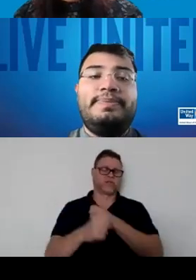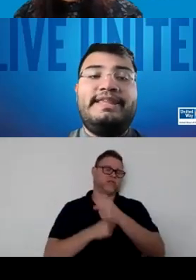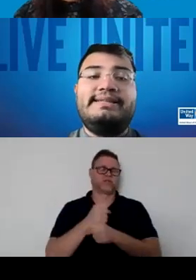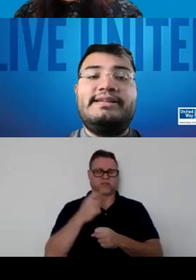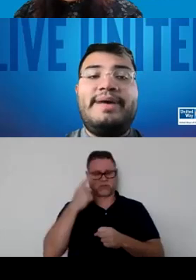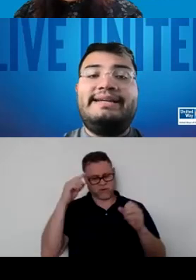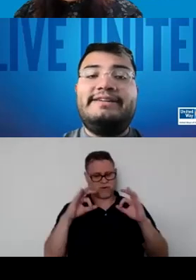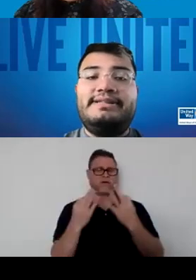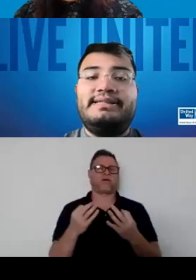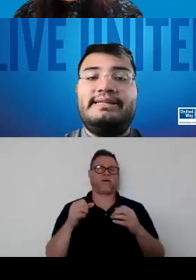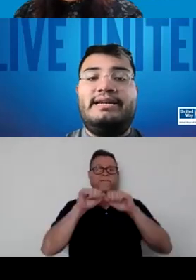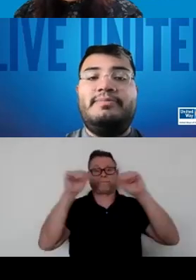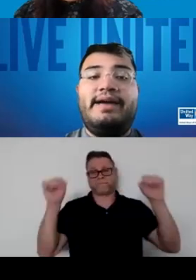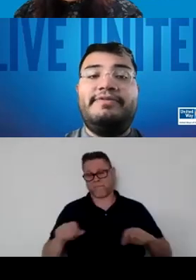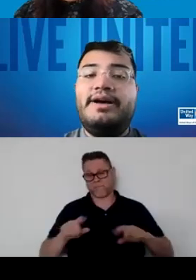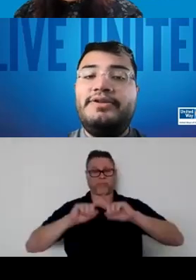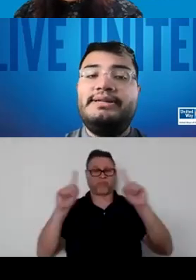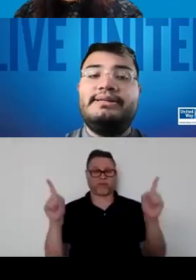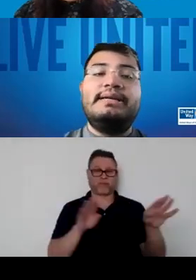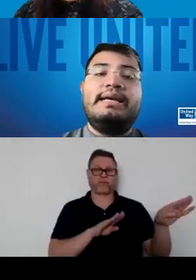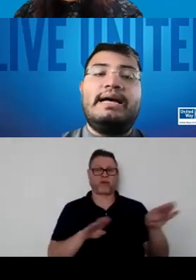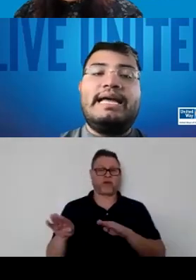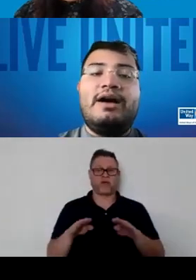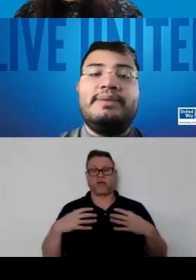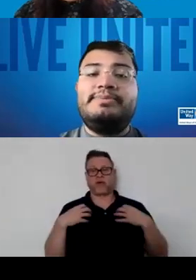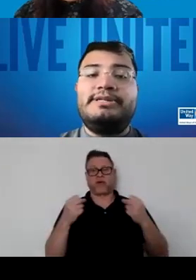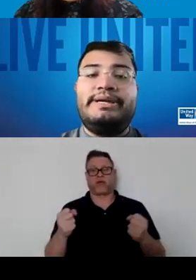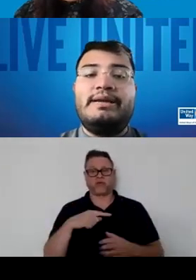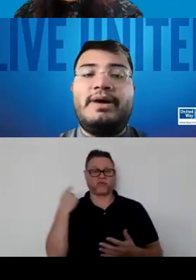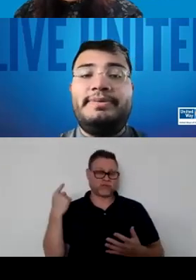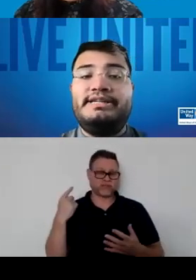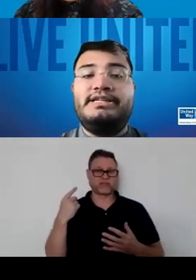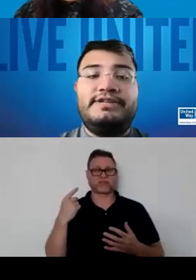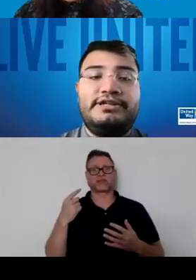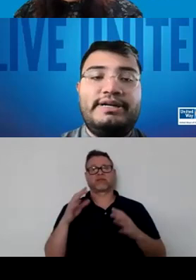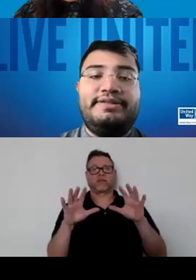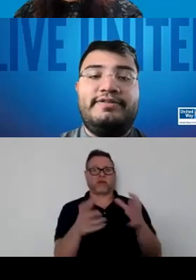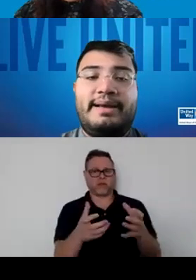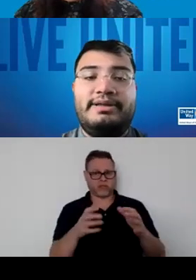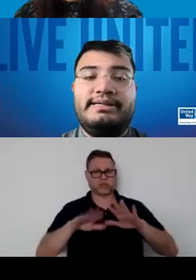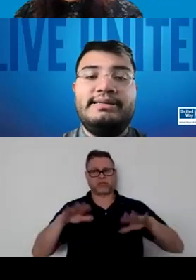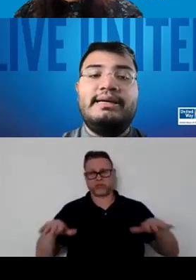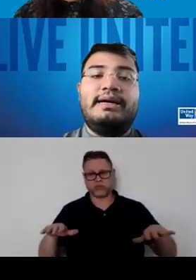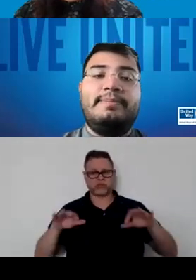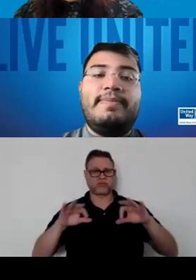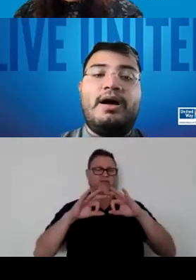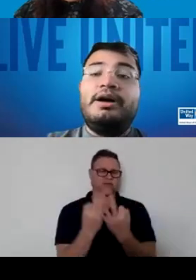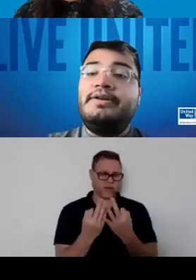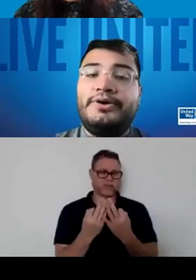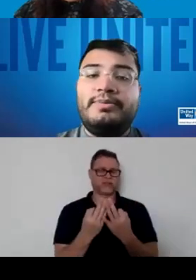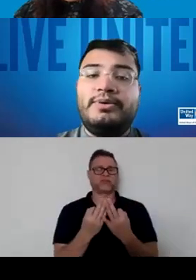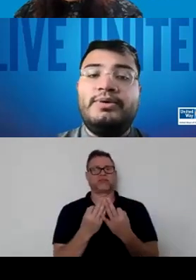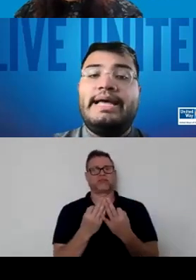Now, the systematic differences in behavioral health risk and outcomes between populations of children and their families